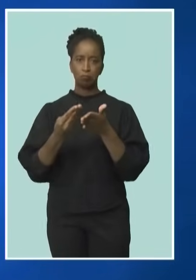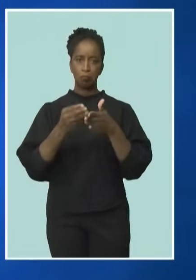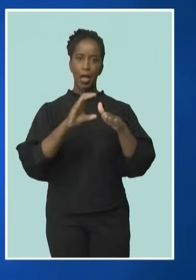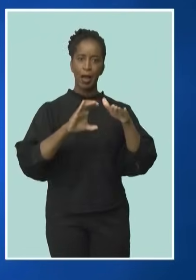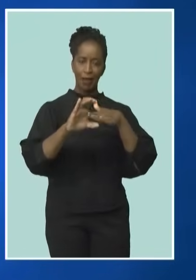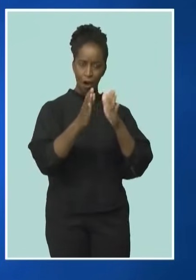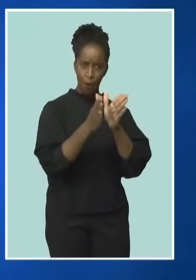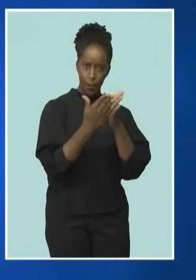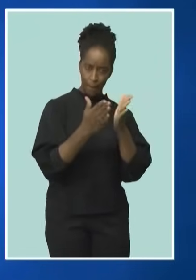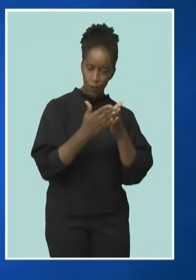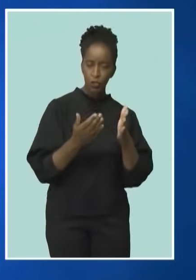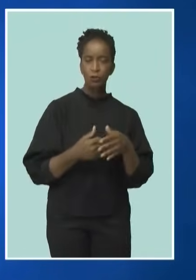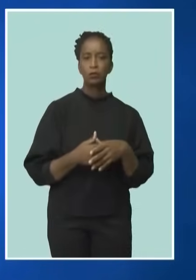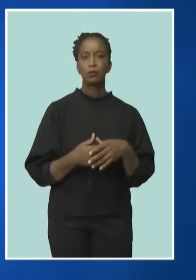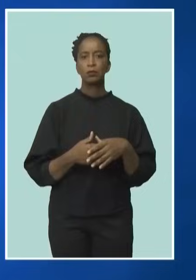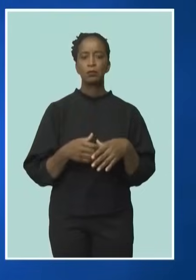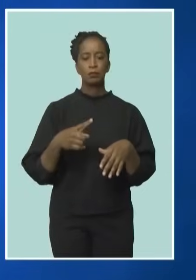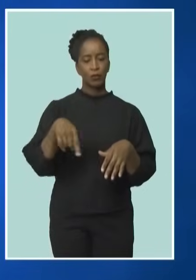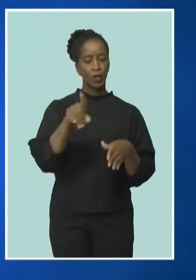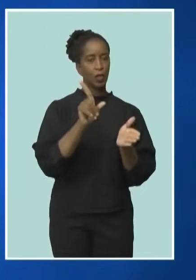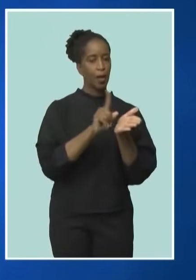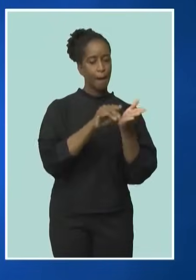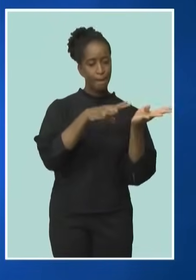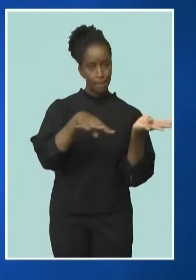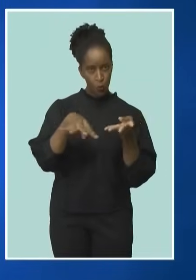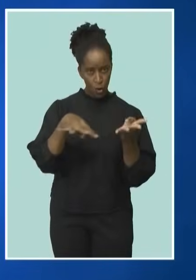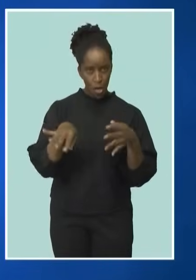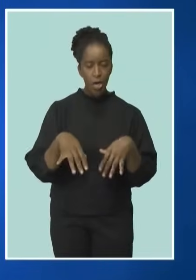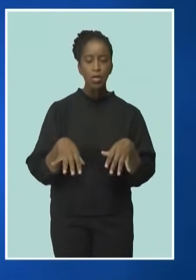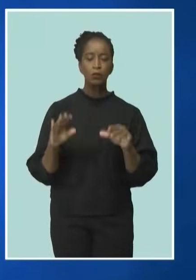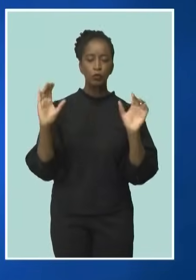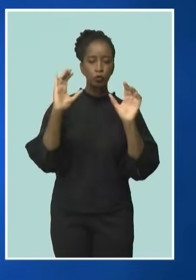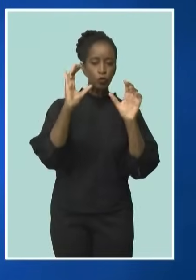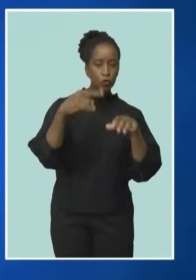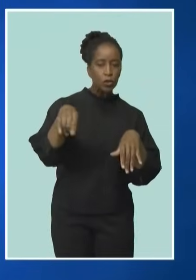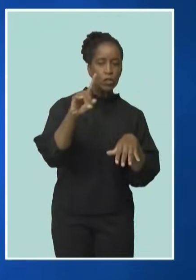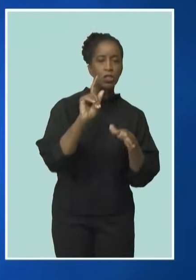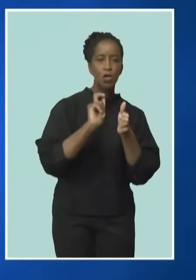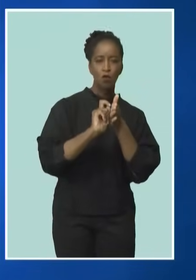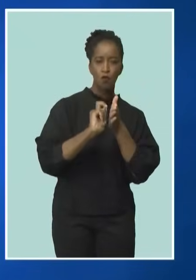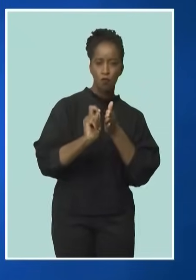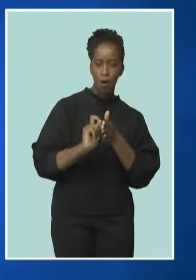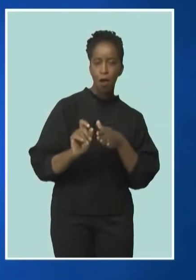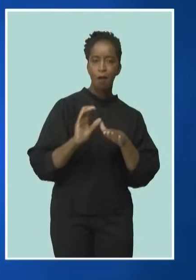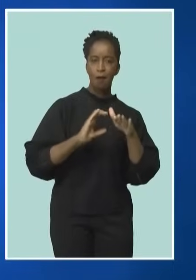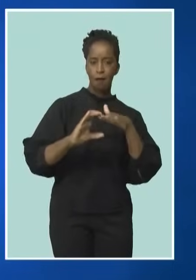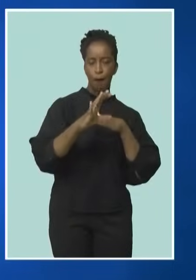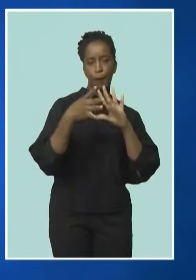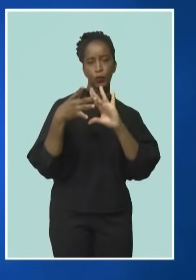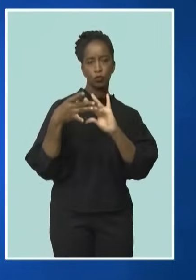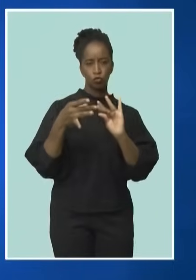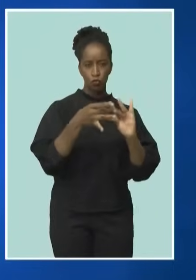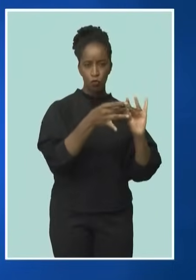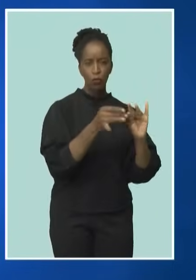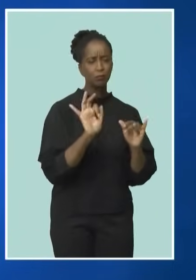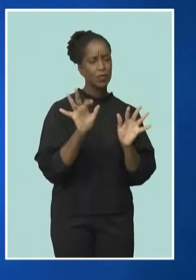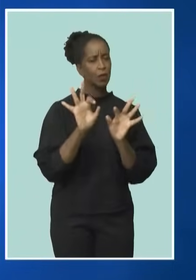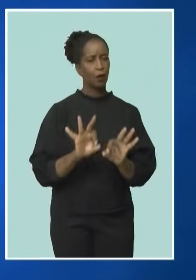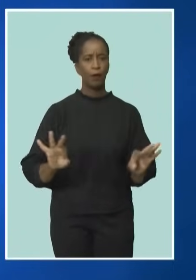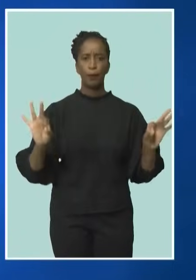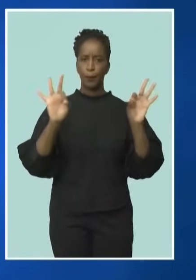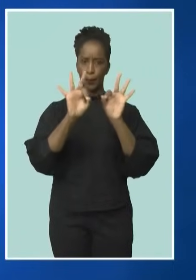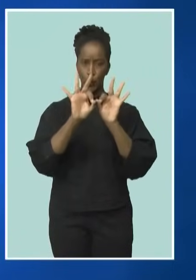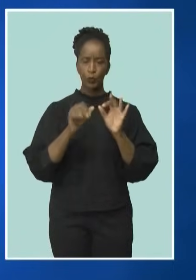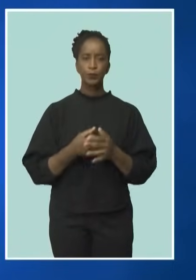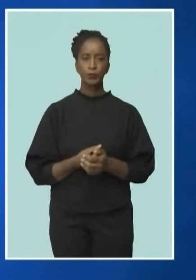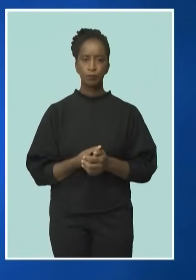need to literally go after, those people who are writing about Caribbean stories. So yes, it's very important.